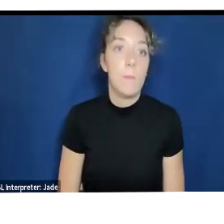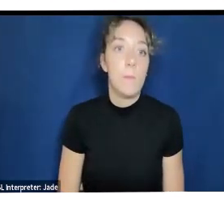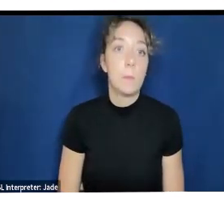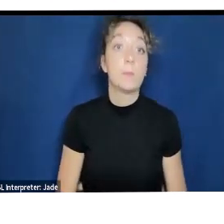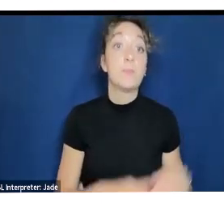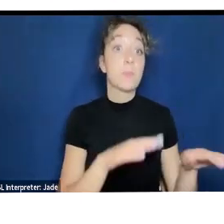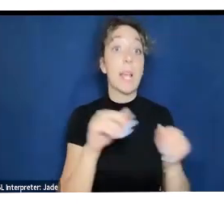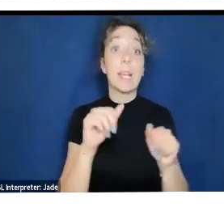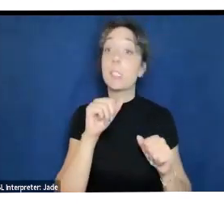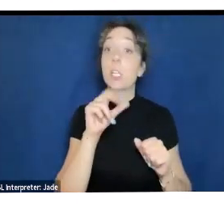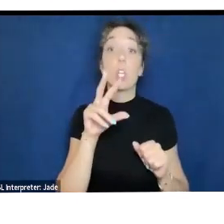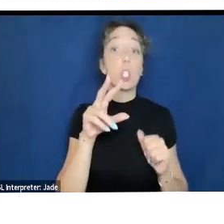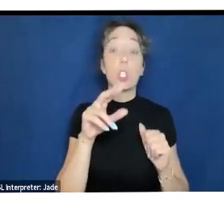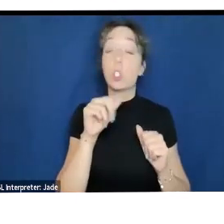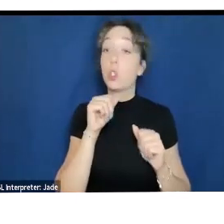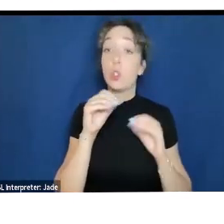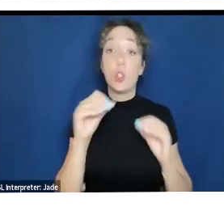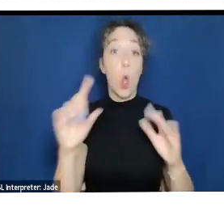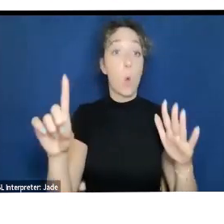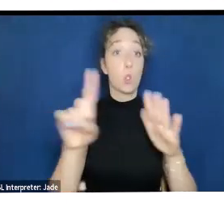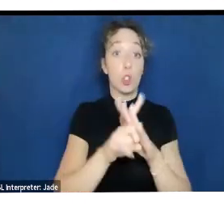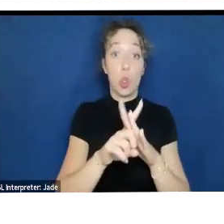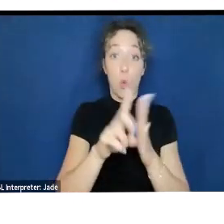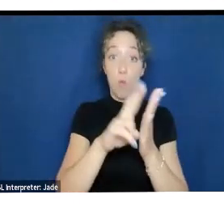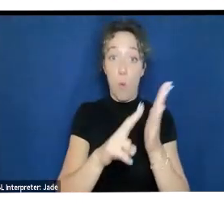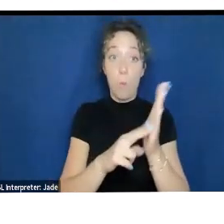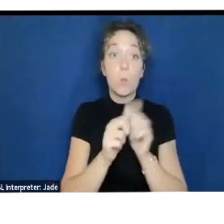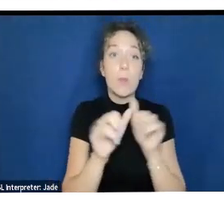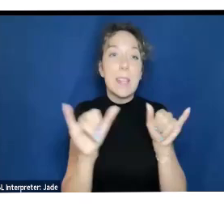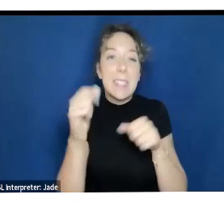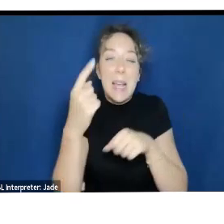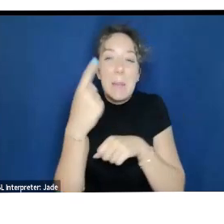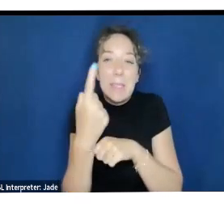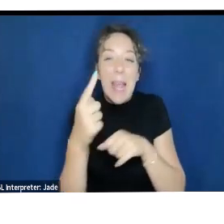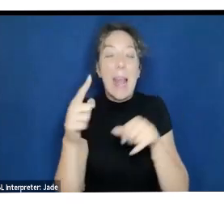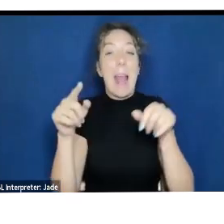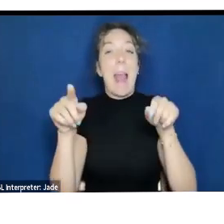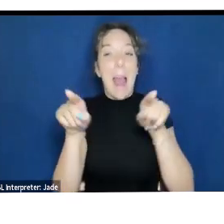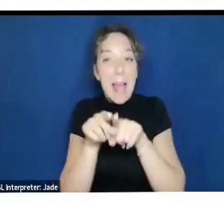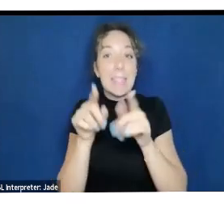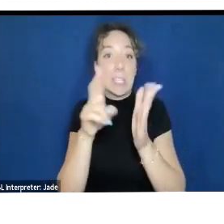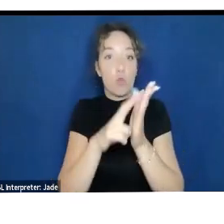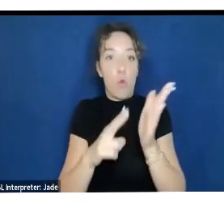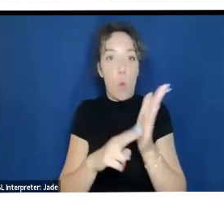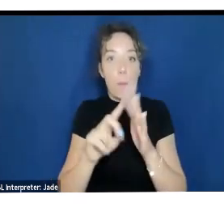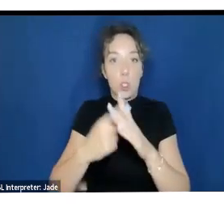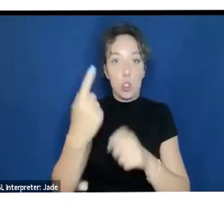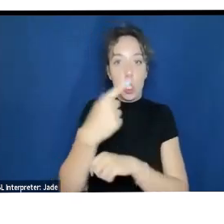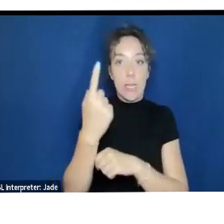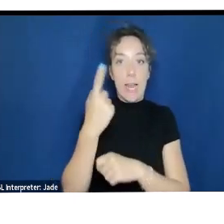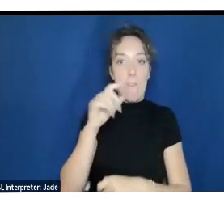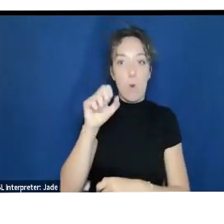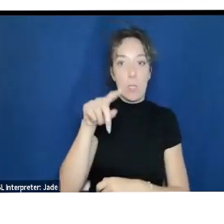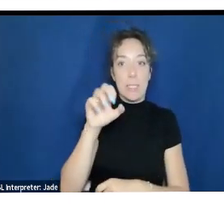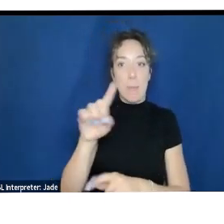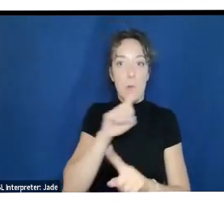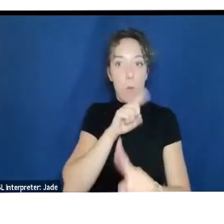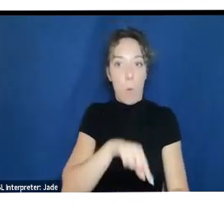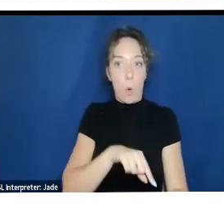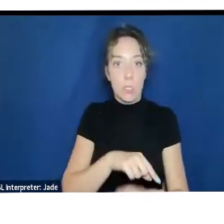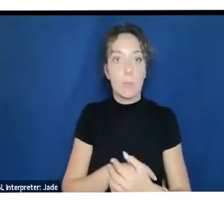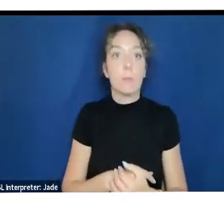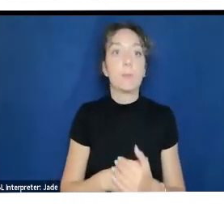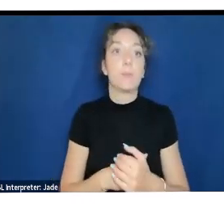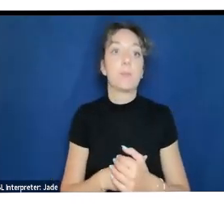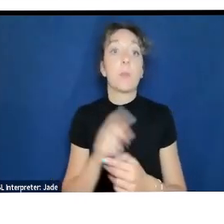Exiting no-show enrollments with the same date as the enrollment start date for SPED reports.